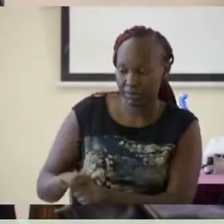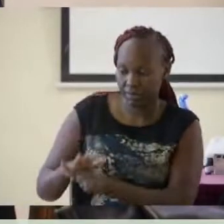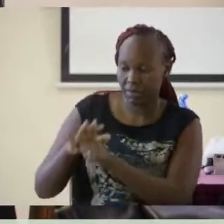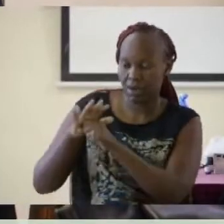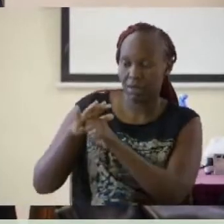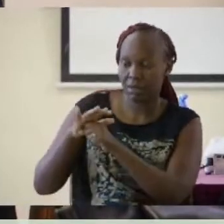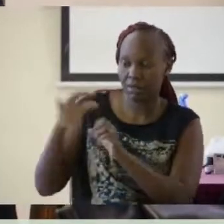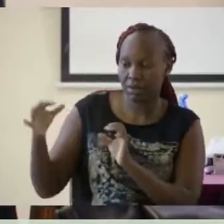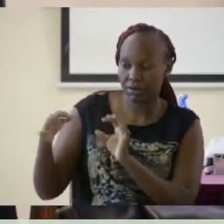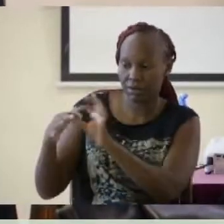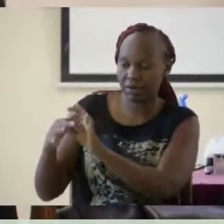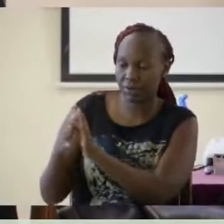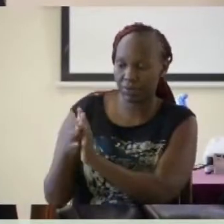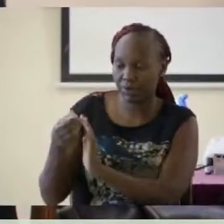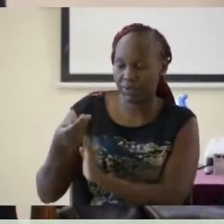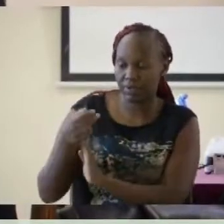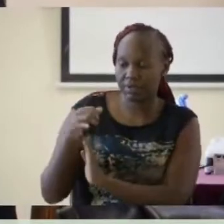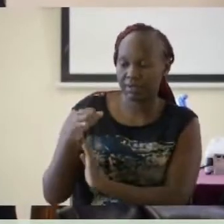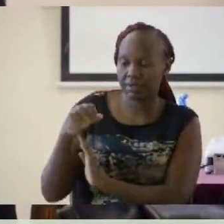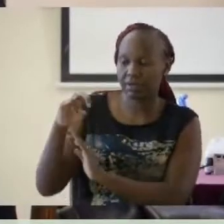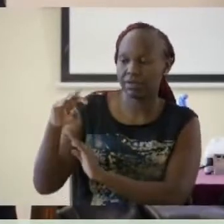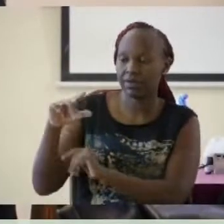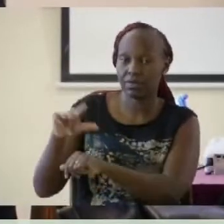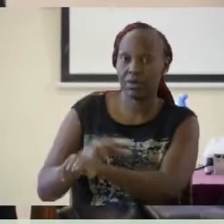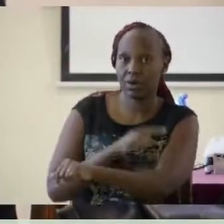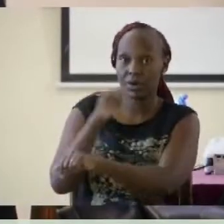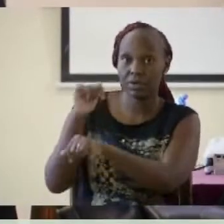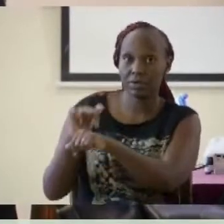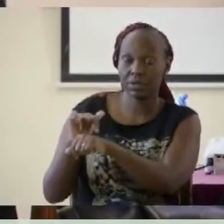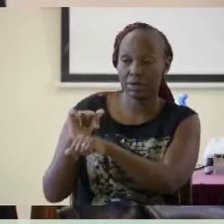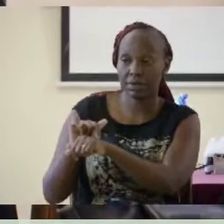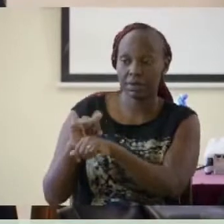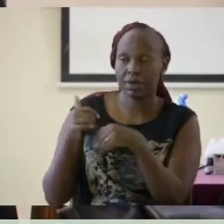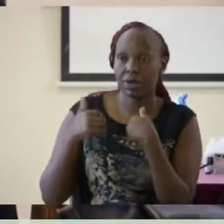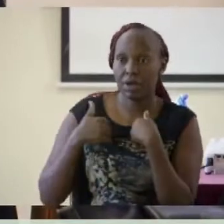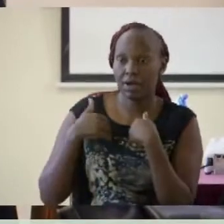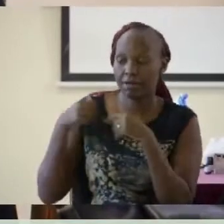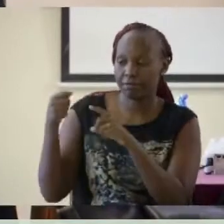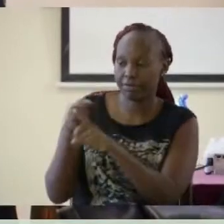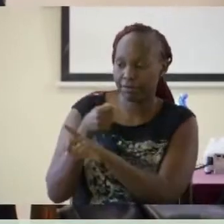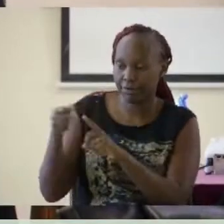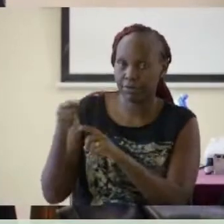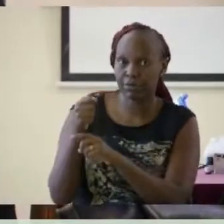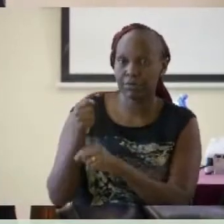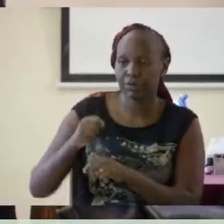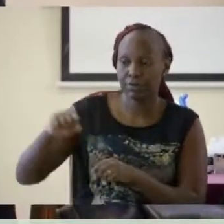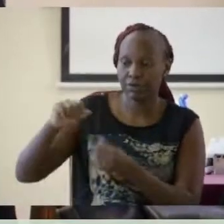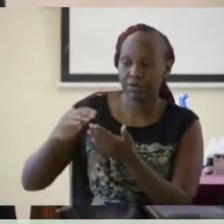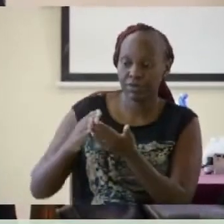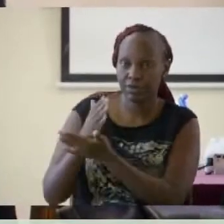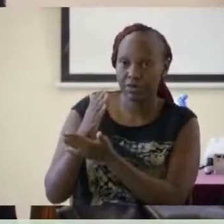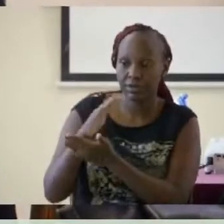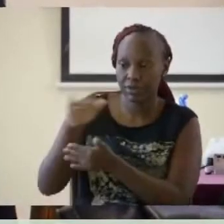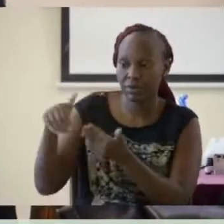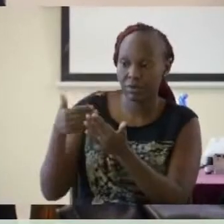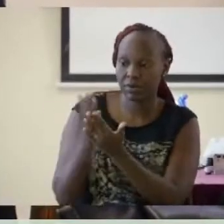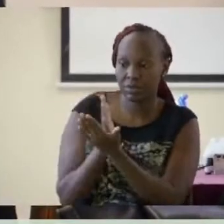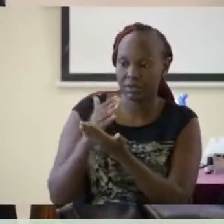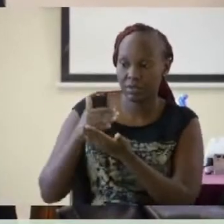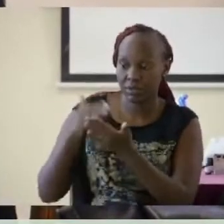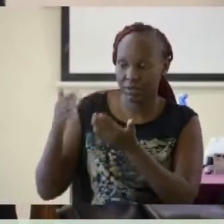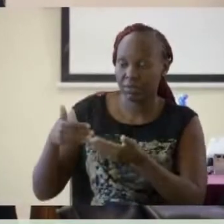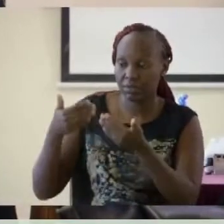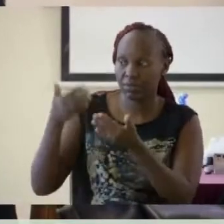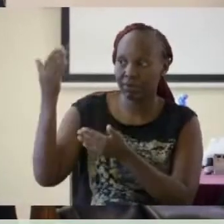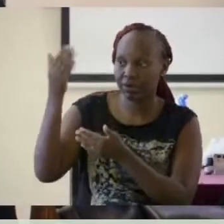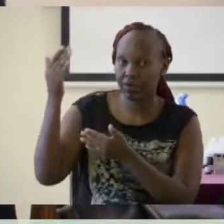been associated with HIV for a long time, there have been violations of rights in all sectors, as was presented in